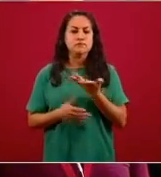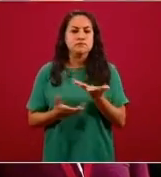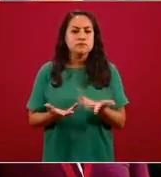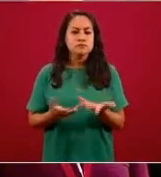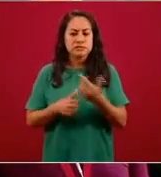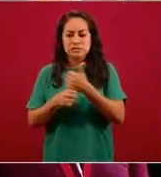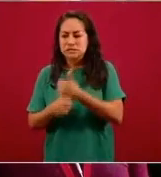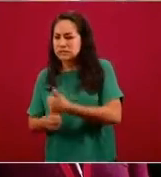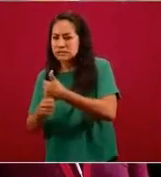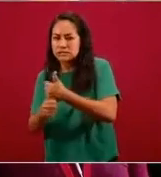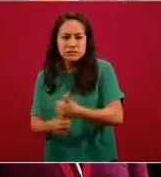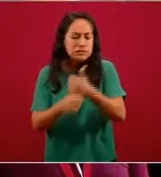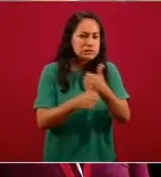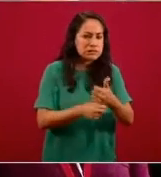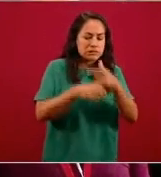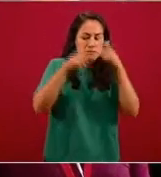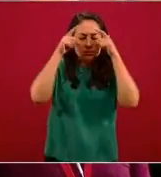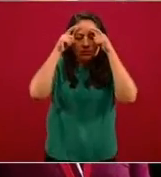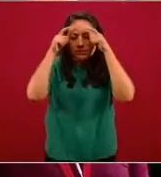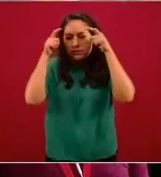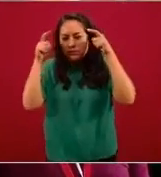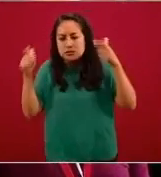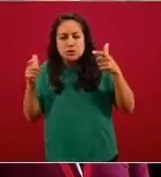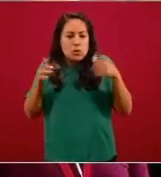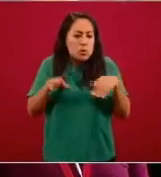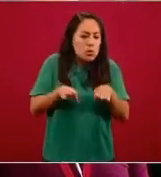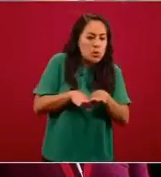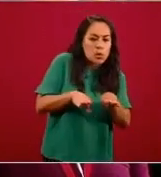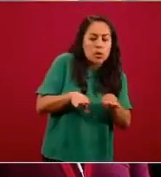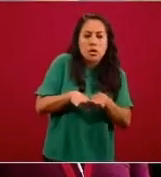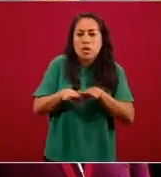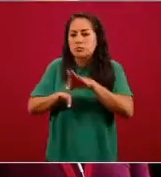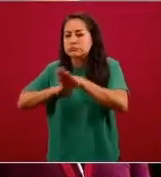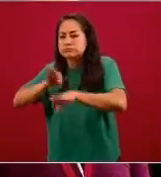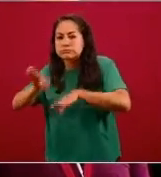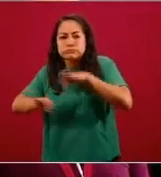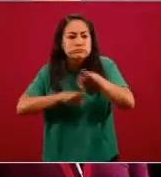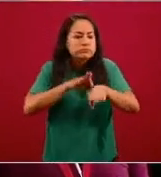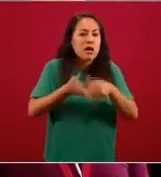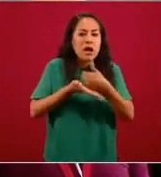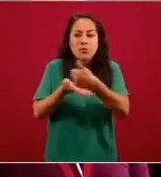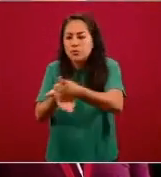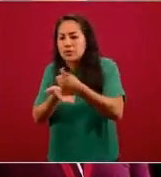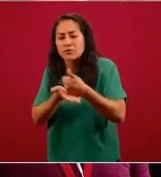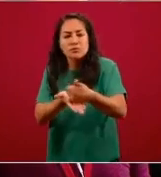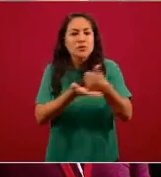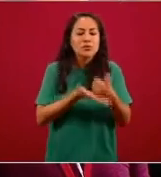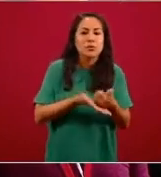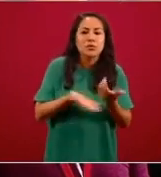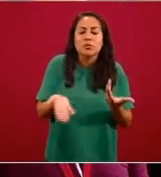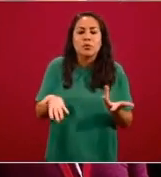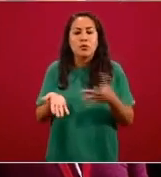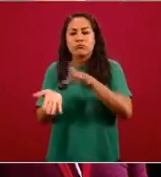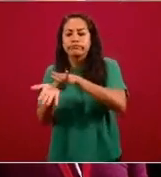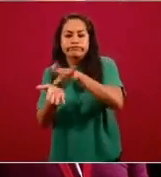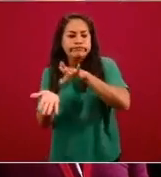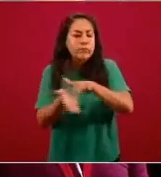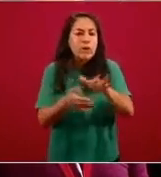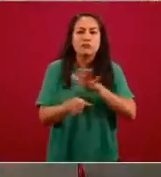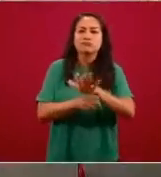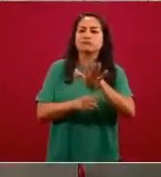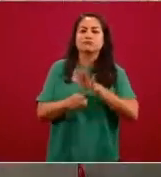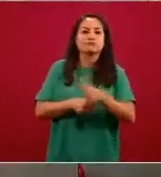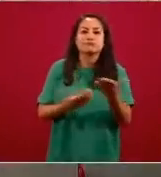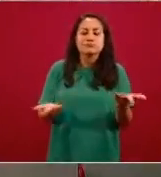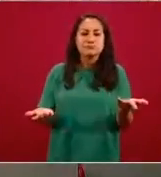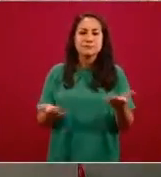from burnout, with all the stress that they're experiencing, what are we going to do with these doctors? How are we going to help them? How are we going to support